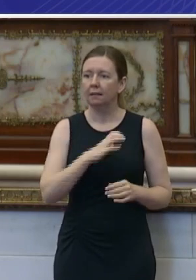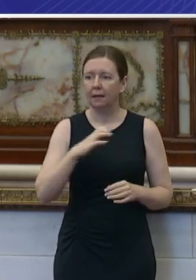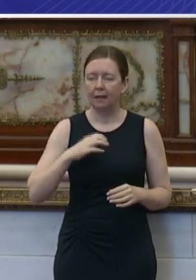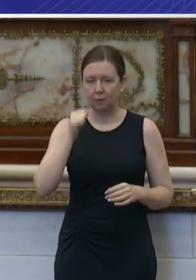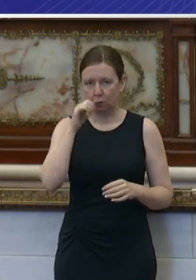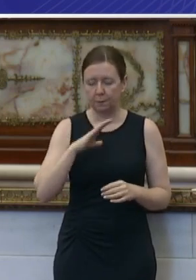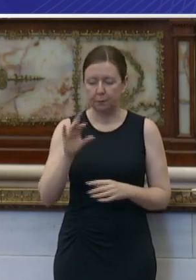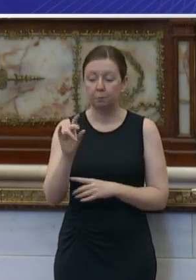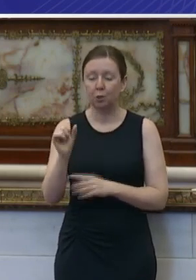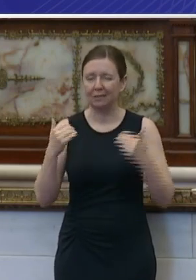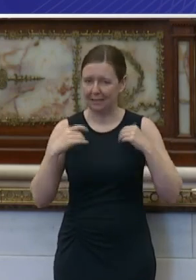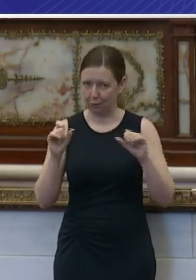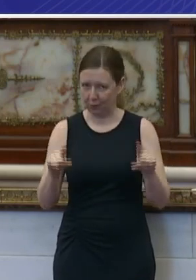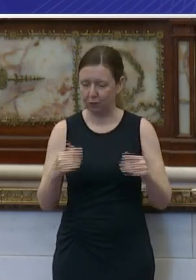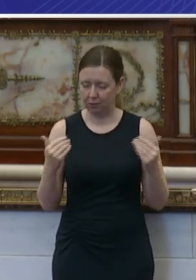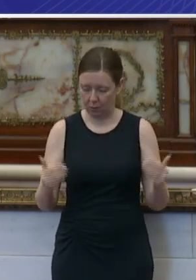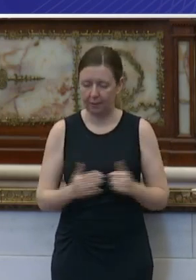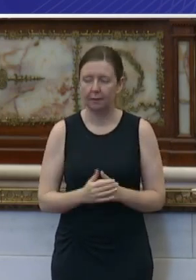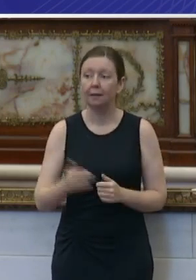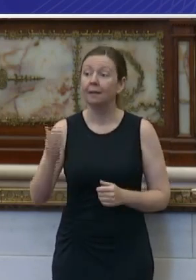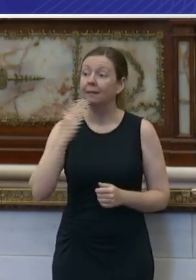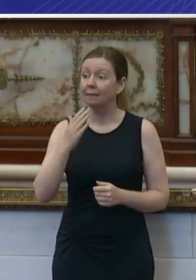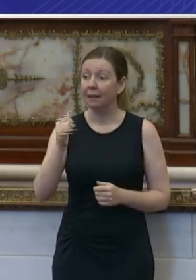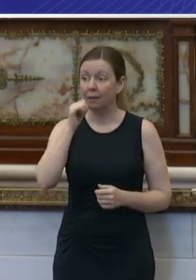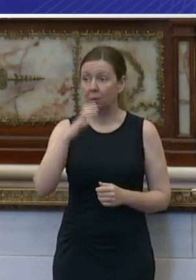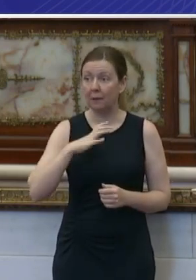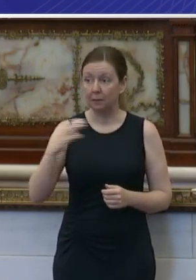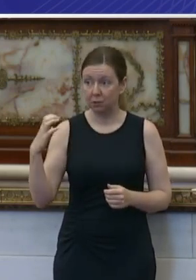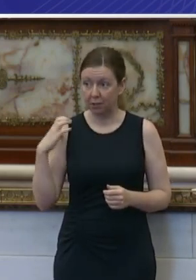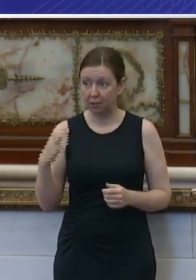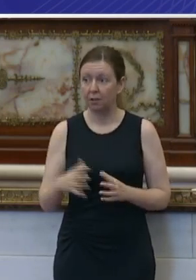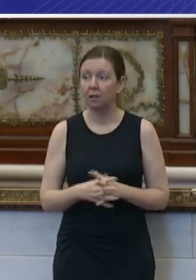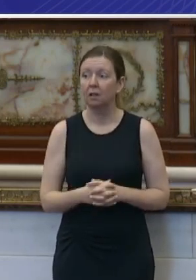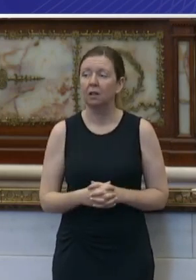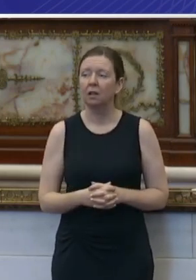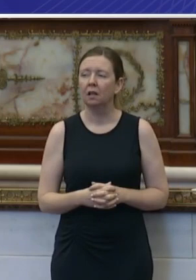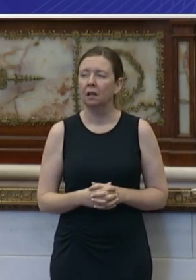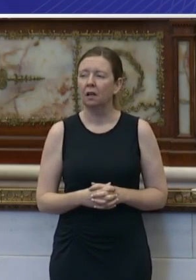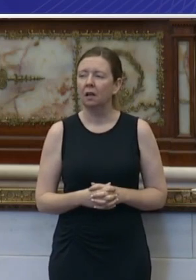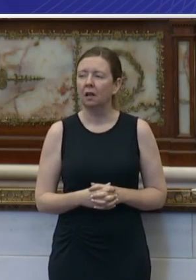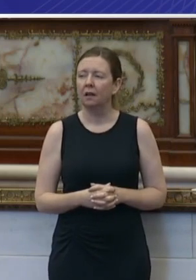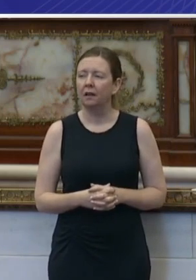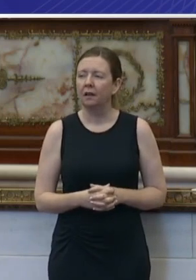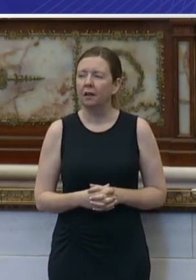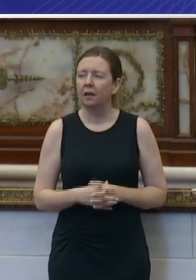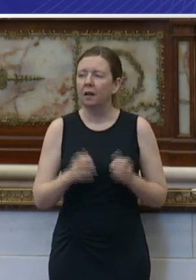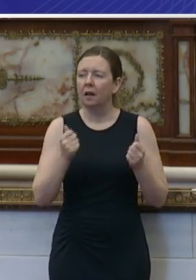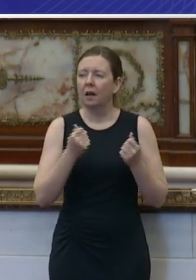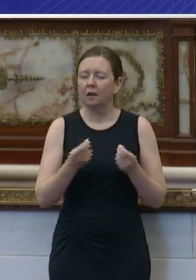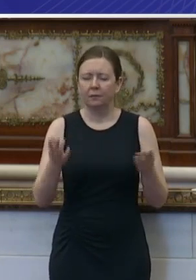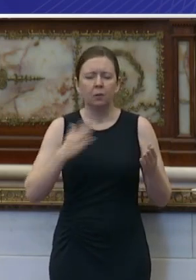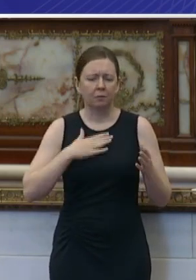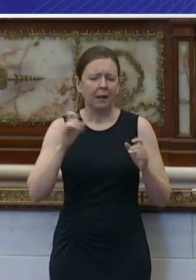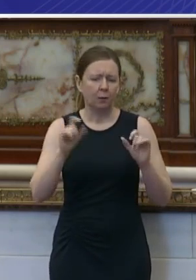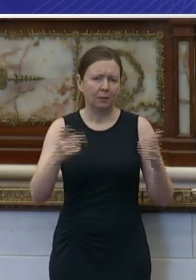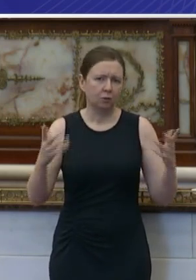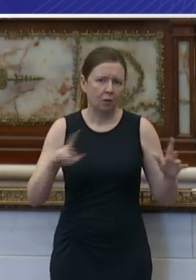Brooks has a question. Thank you, Madam Chair. I believe a few of my questions have been